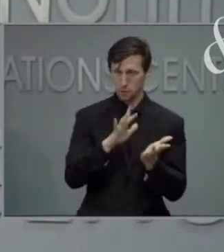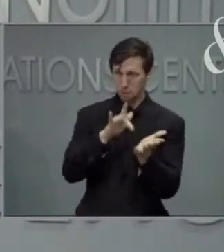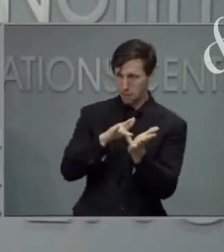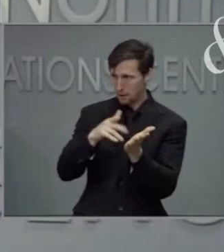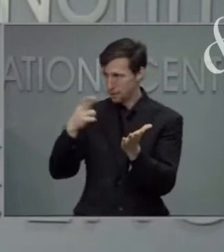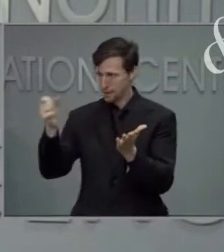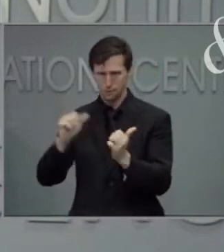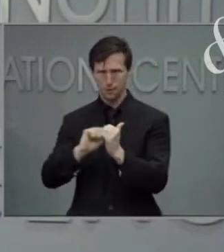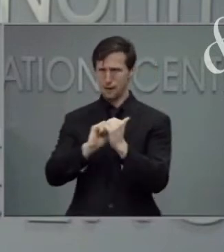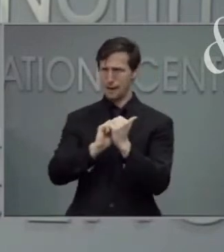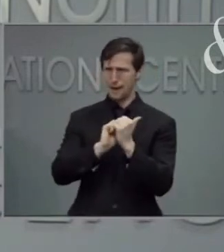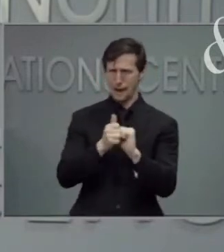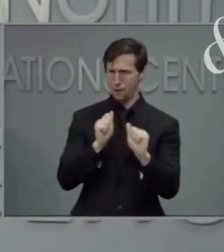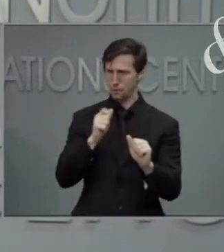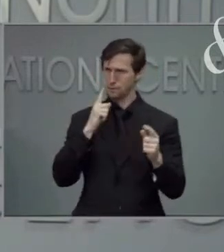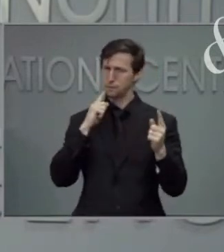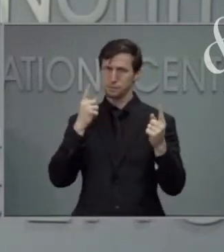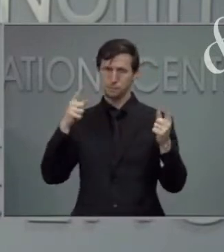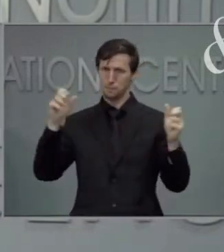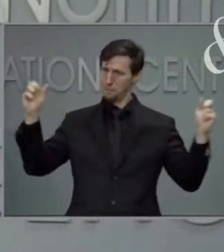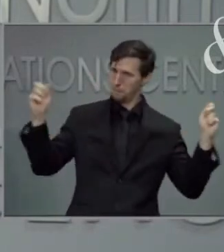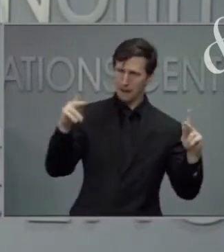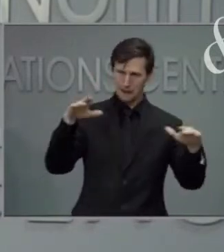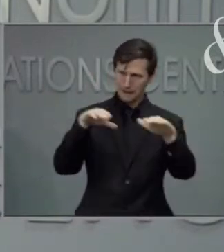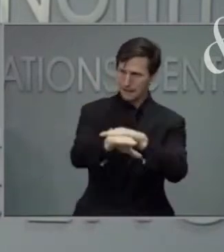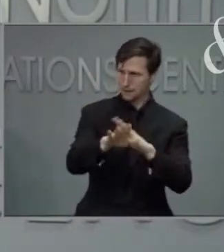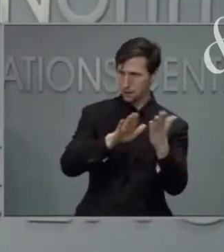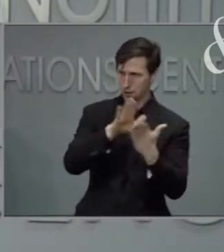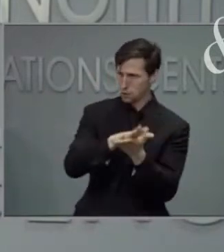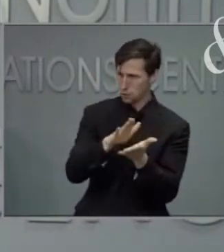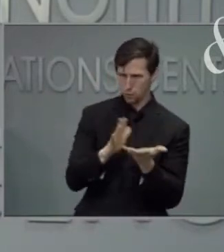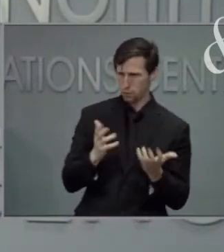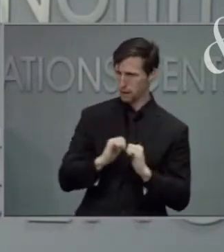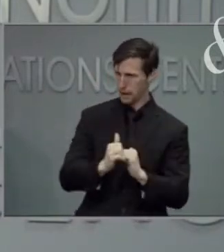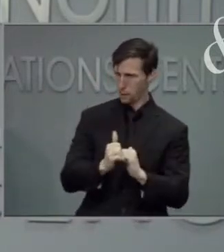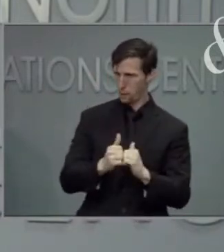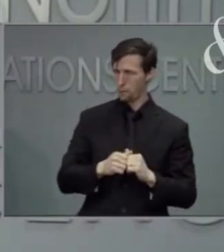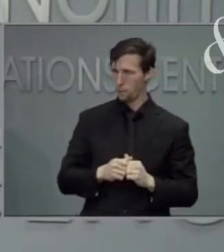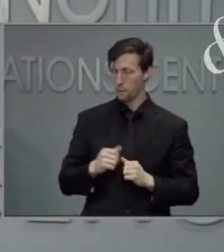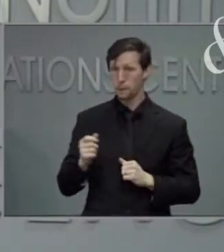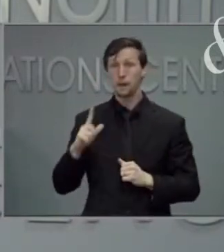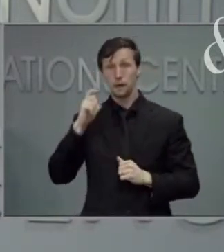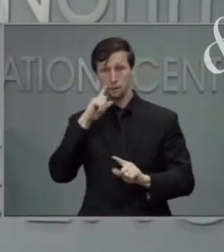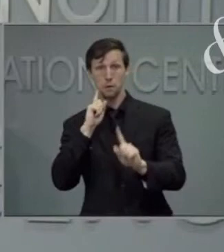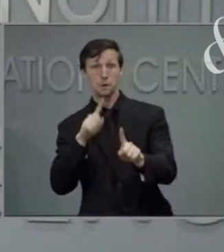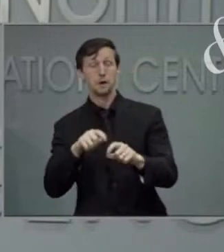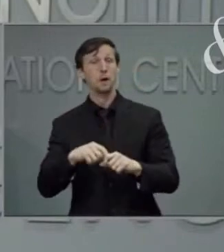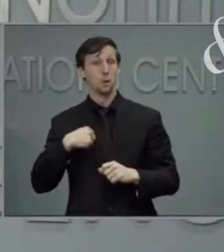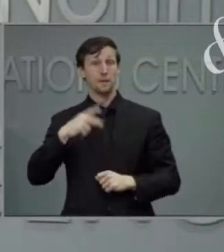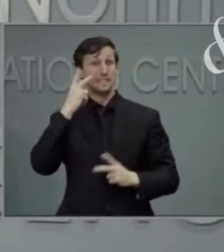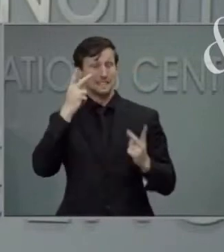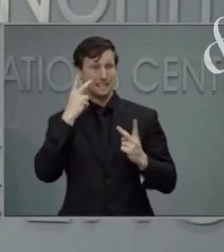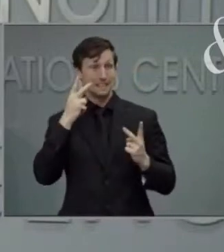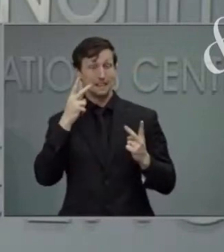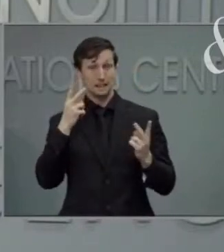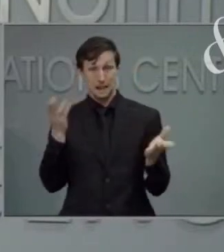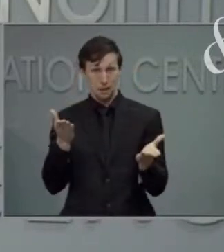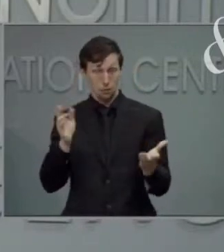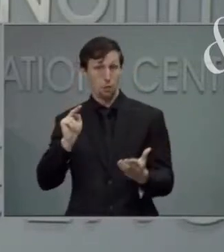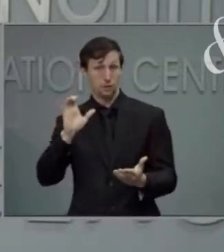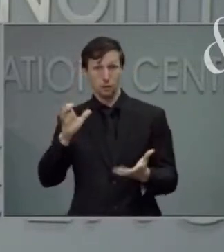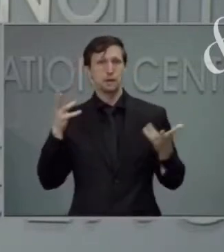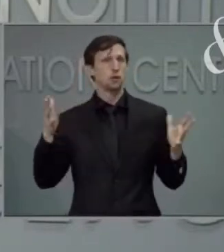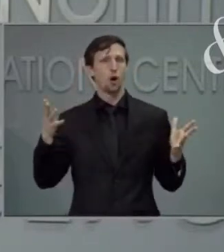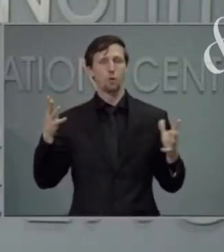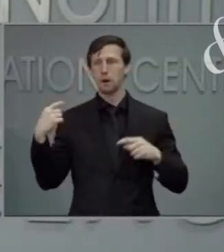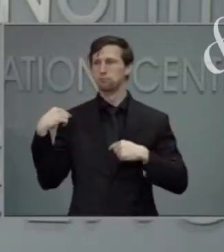school grades? Thanks for that question. We're seeing this being done successfully throughout the state